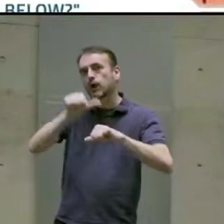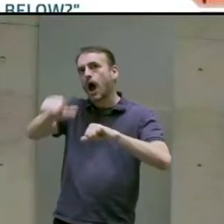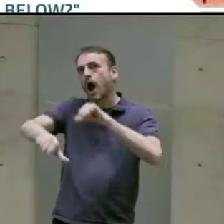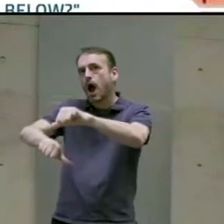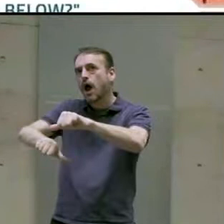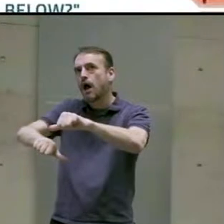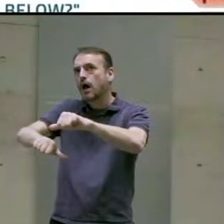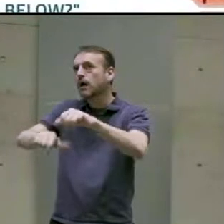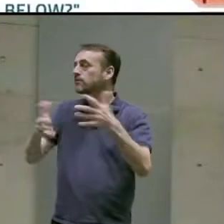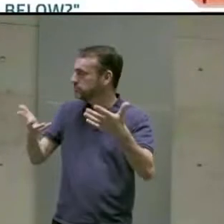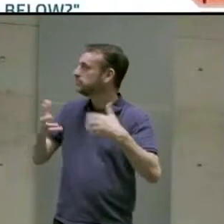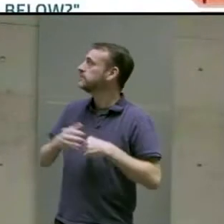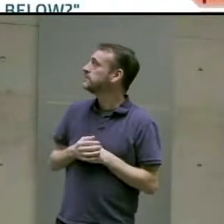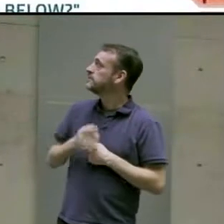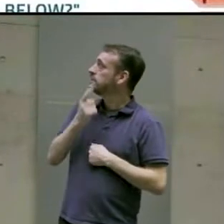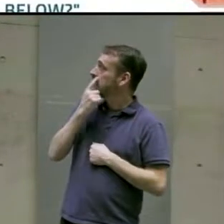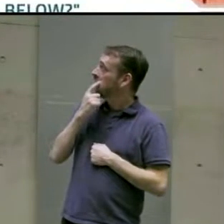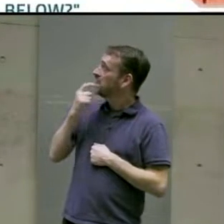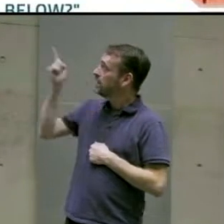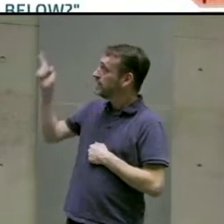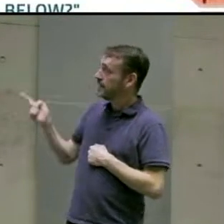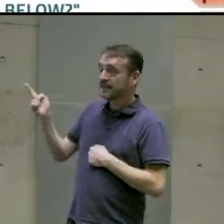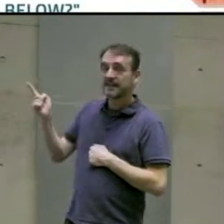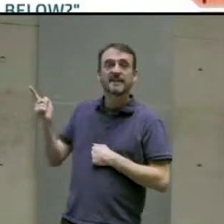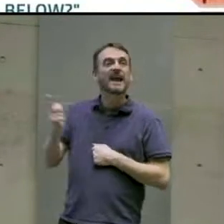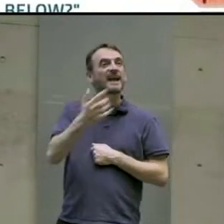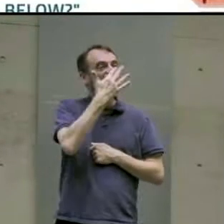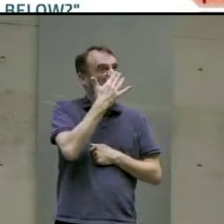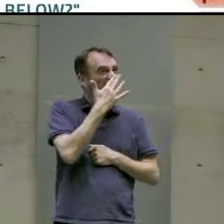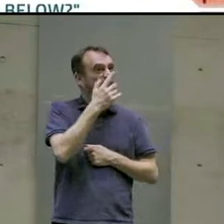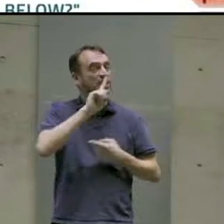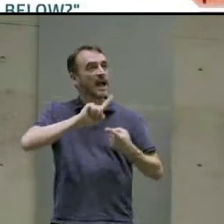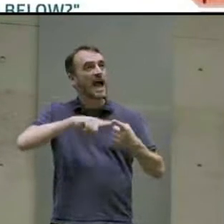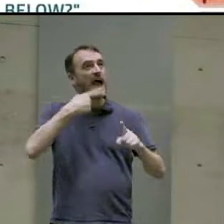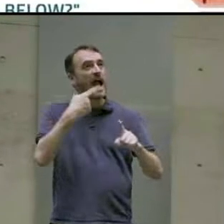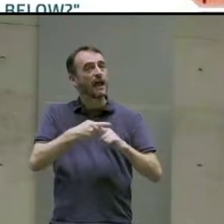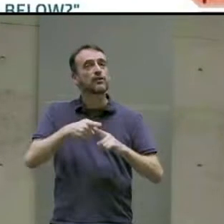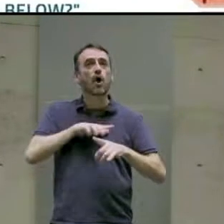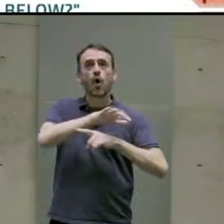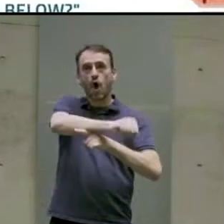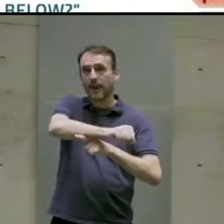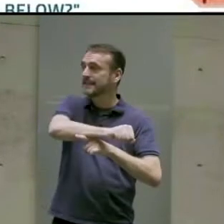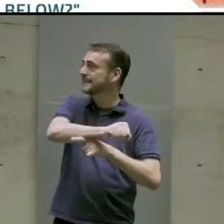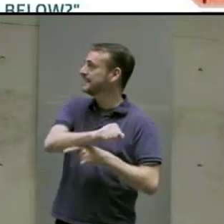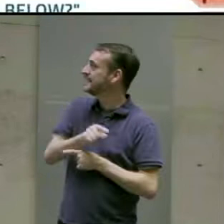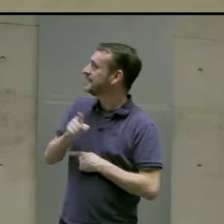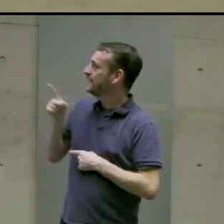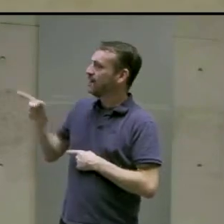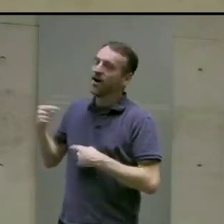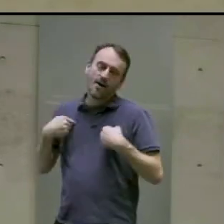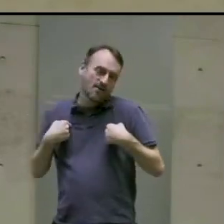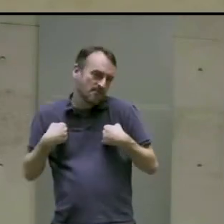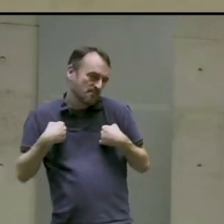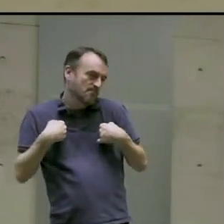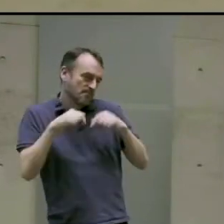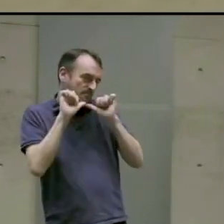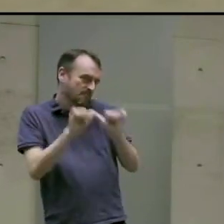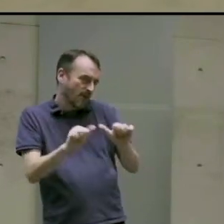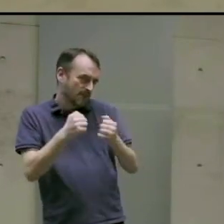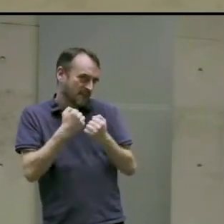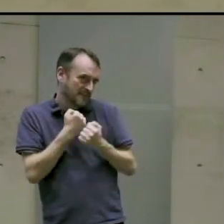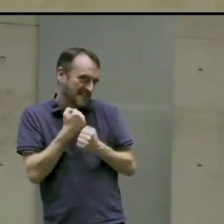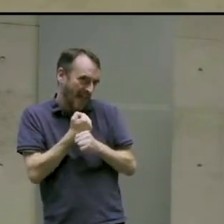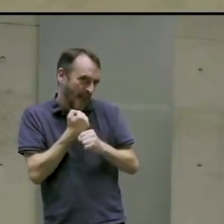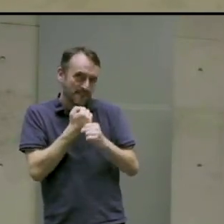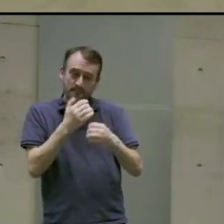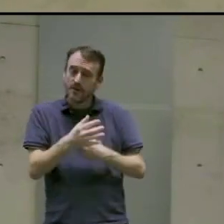Or in this case, again, Teenage Exocolonist, you might spot a theme there. I really love the game. There's a